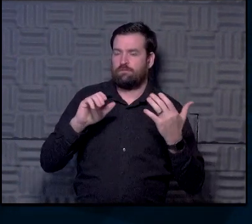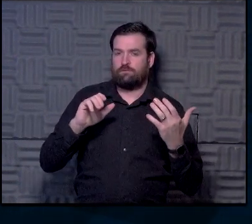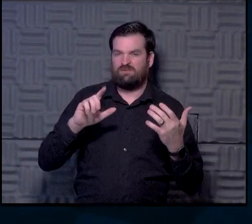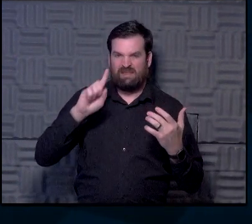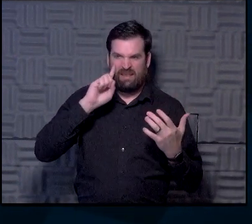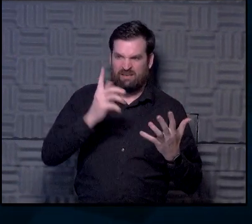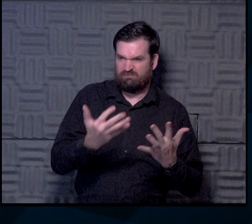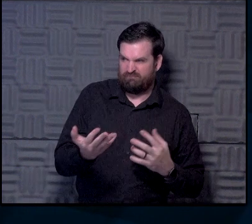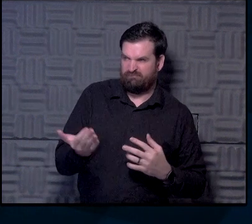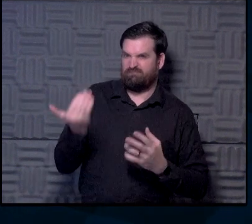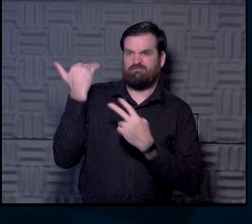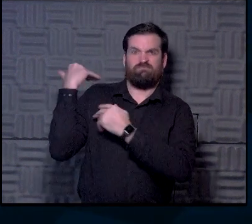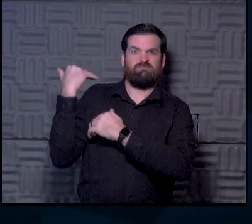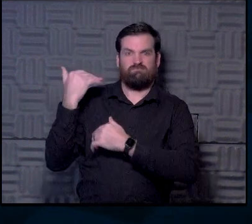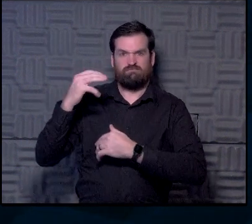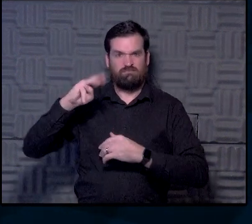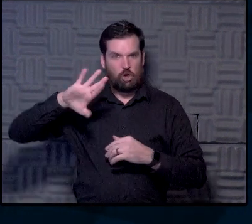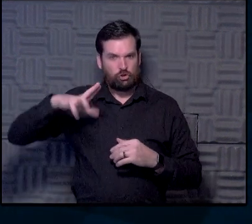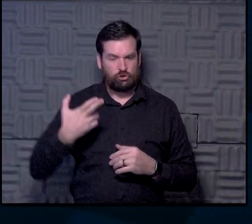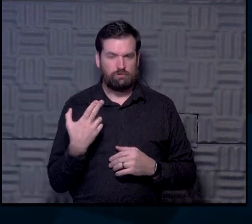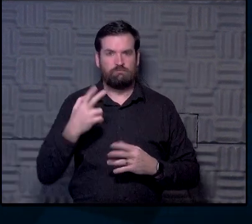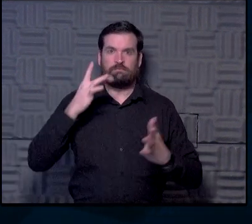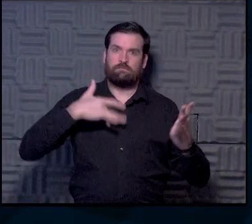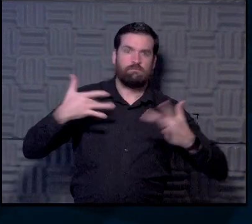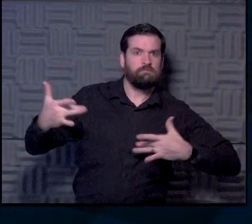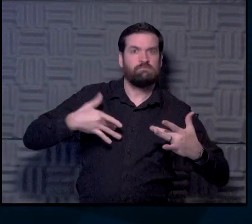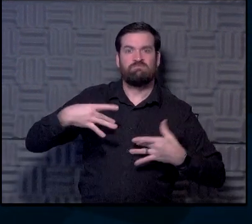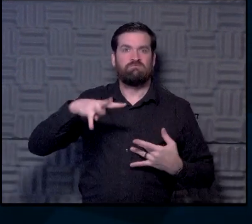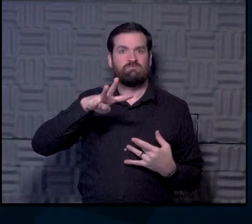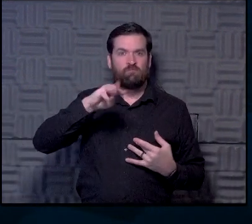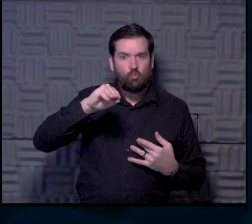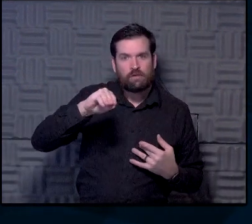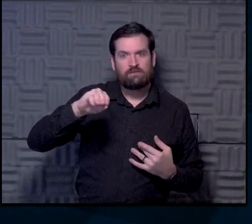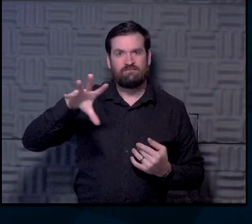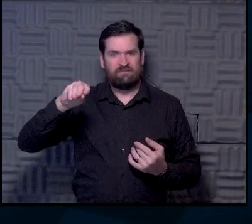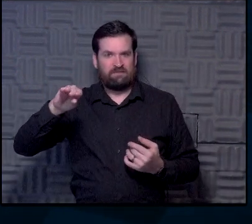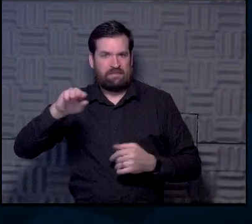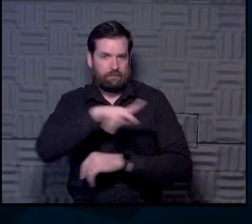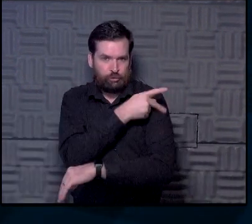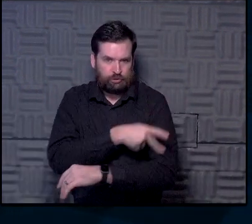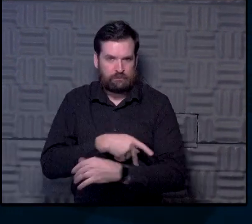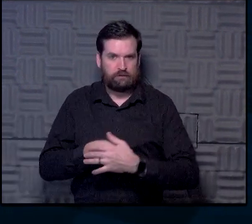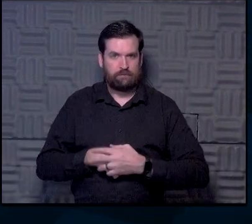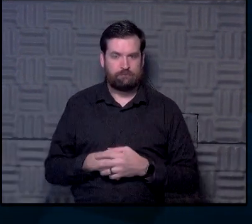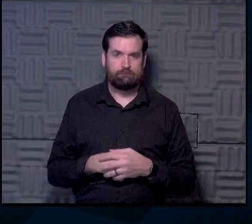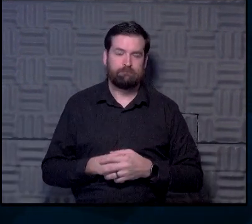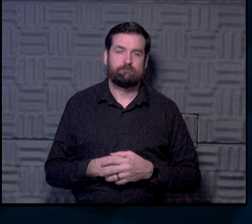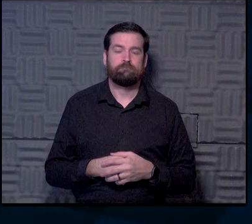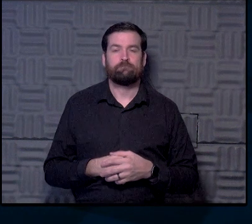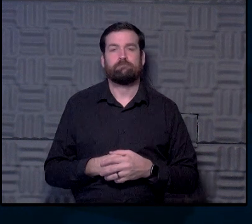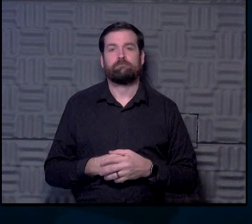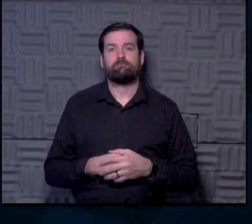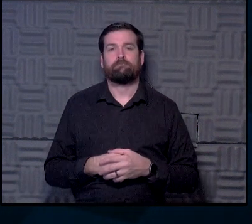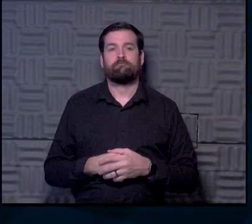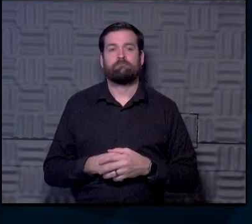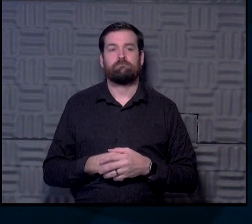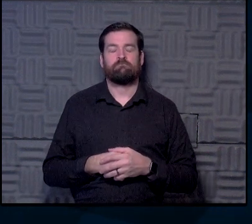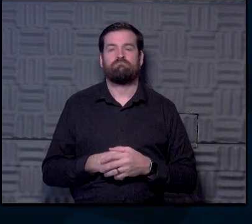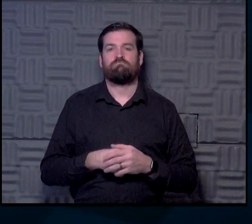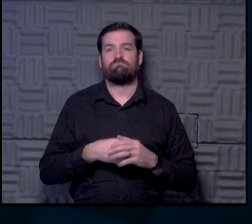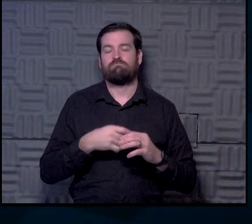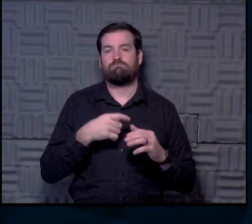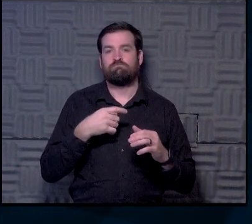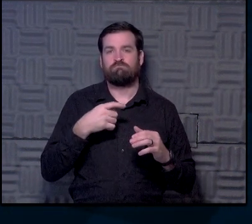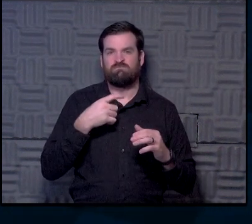in March, we were really worried when we saw 40 or 50 patients being admitted to the hospital. And you can see